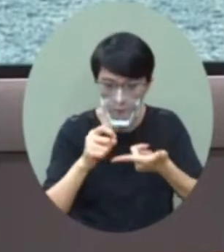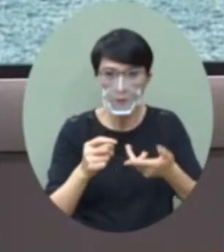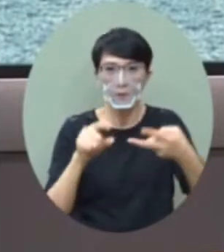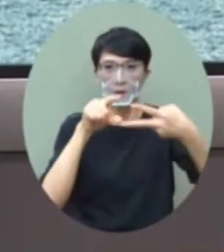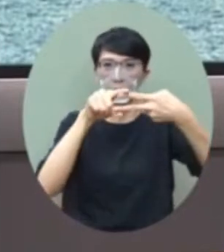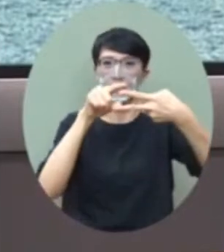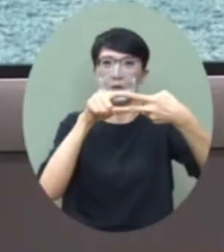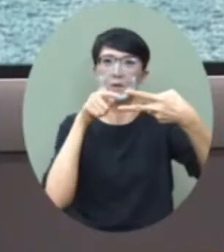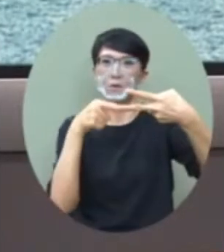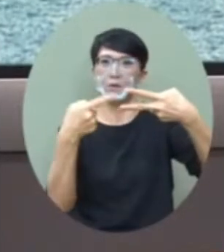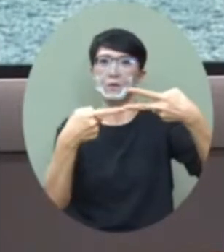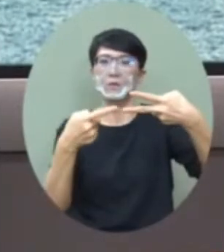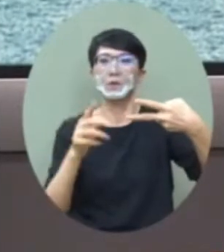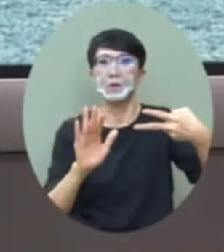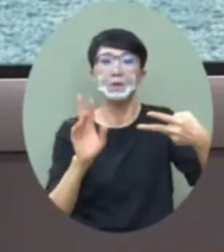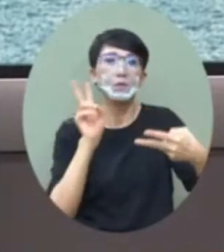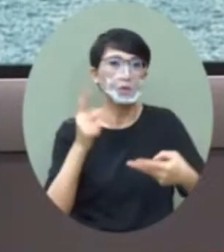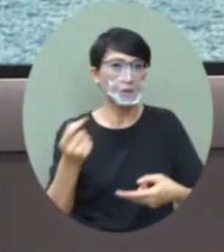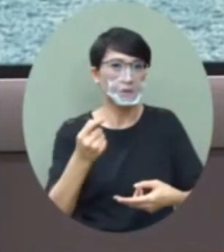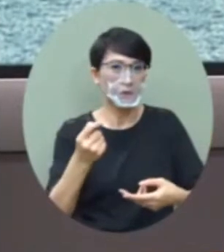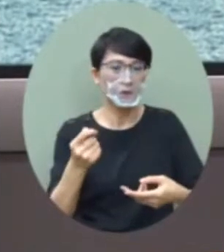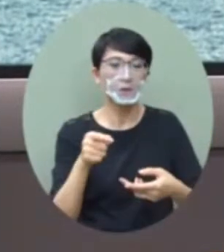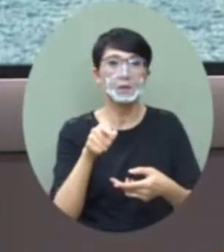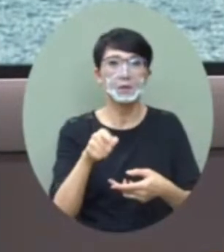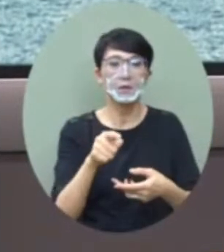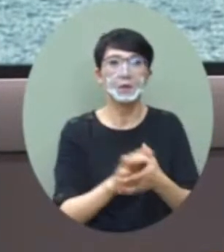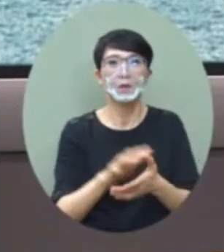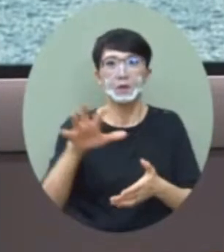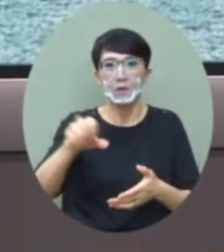issues, they can get in touch with us right away.